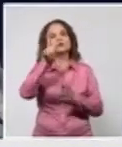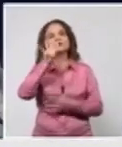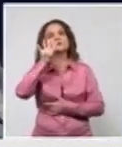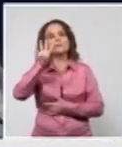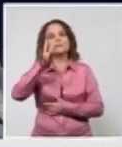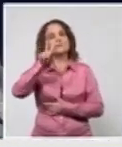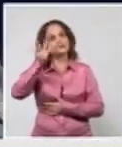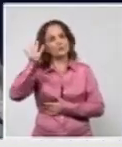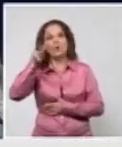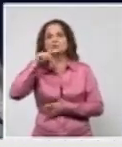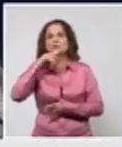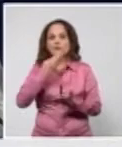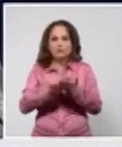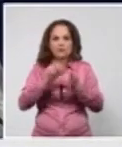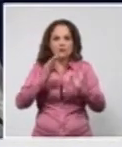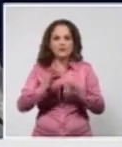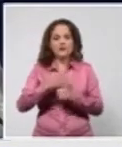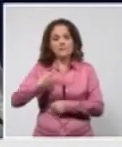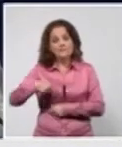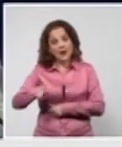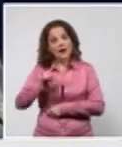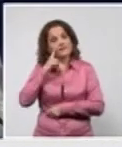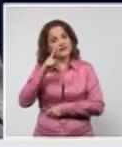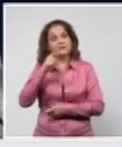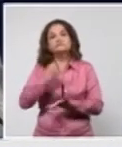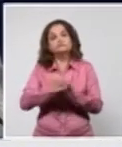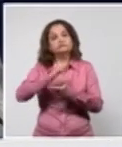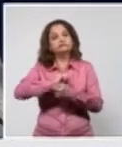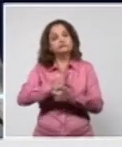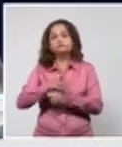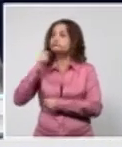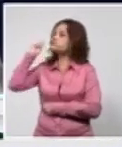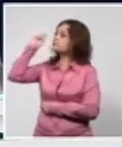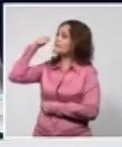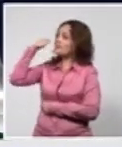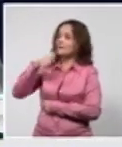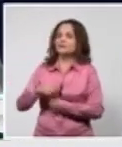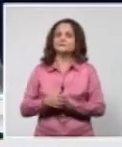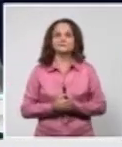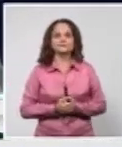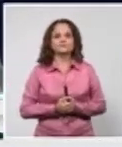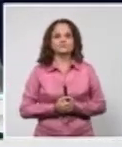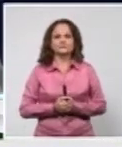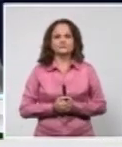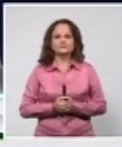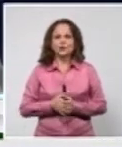7,424 samples were processed at the molecular biology laboratories of our country,